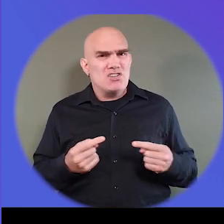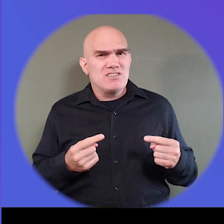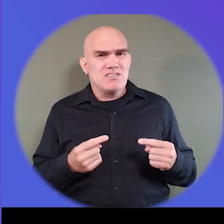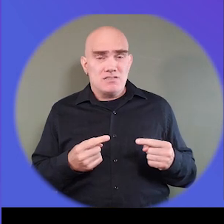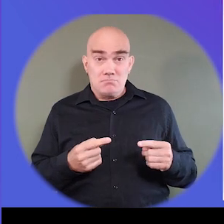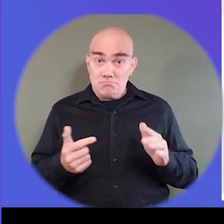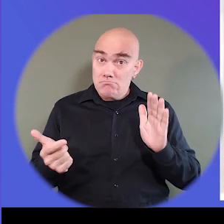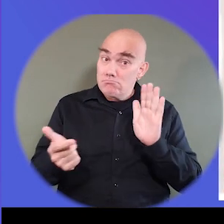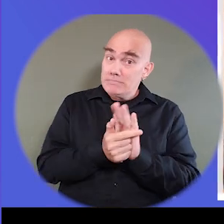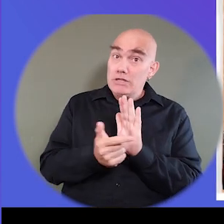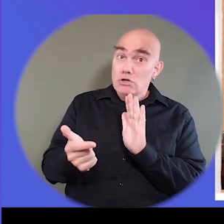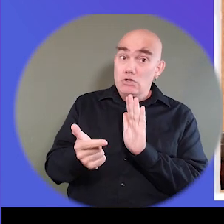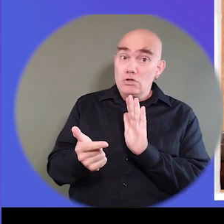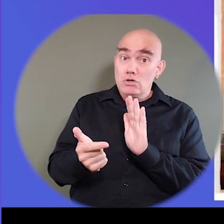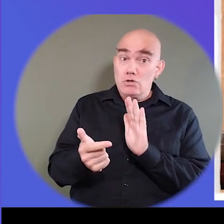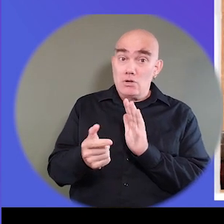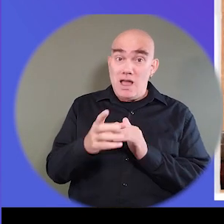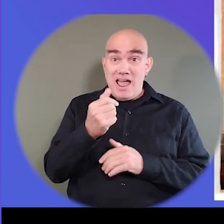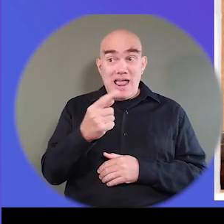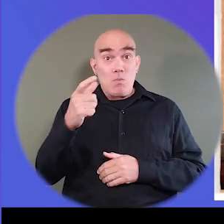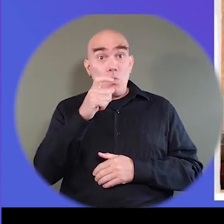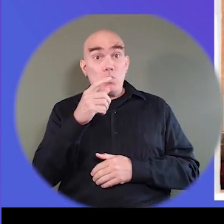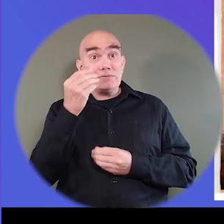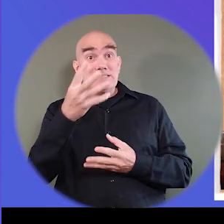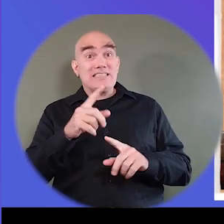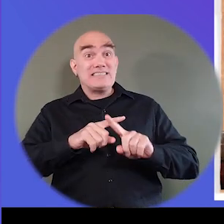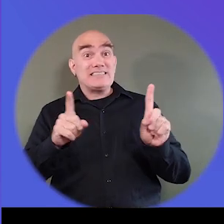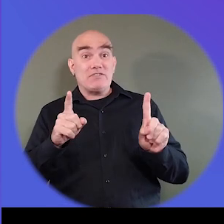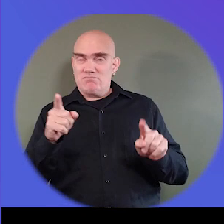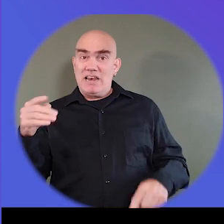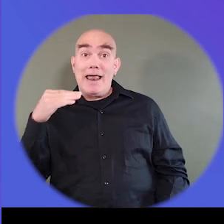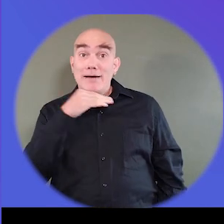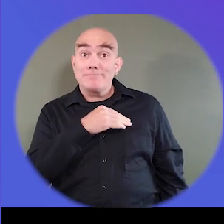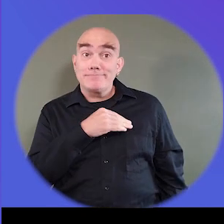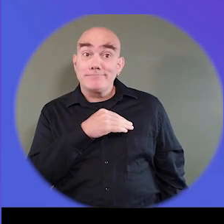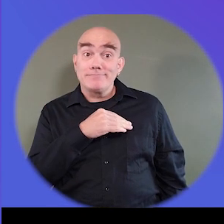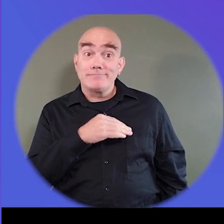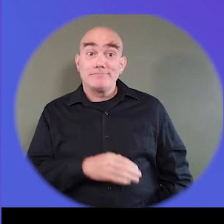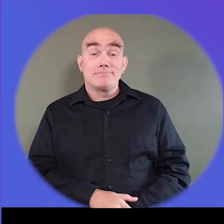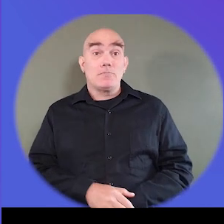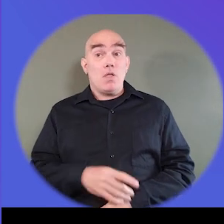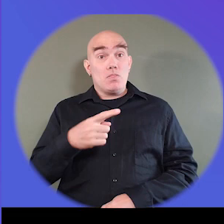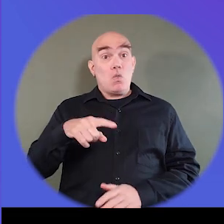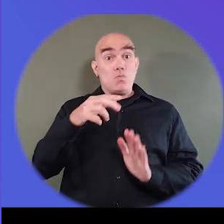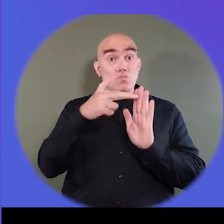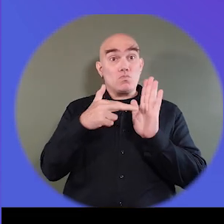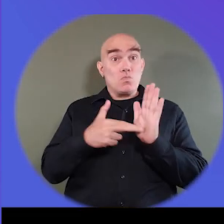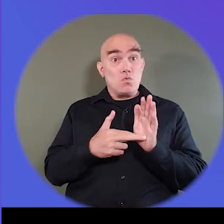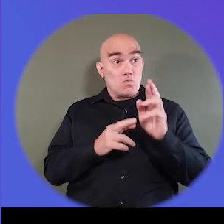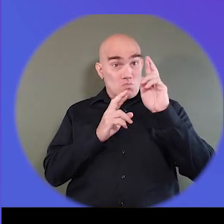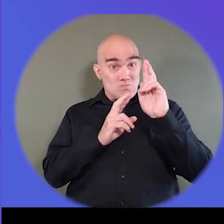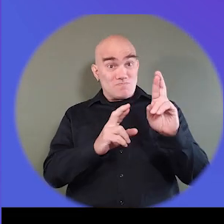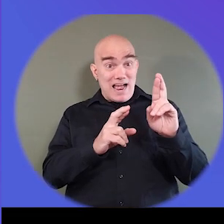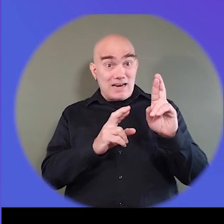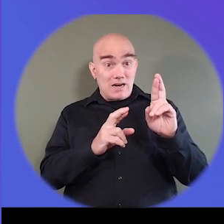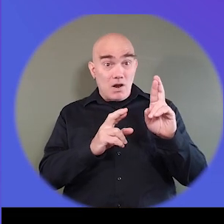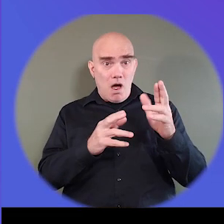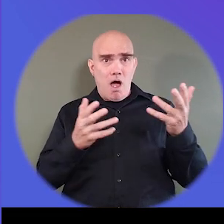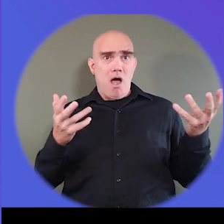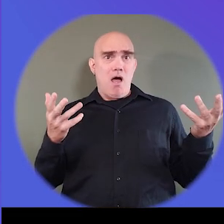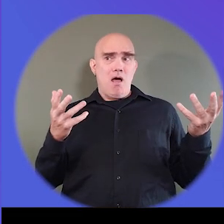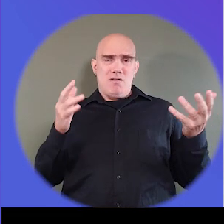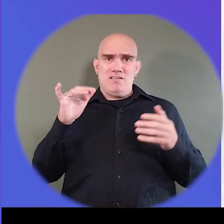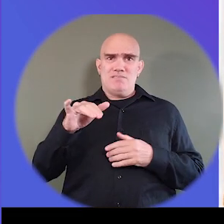it's against the law, and anyone who tells you different is lying. Once those rules are respected, a